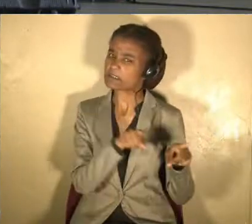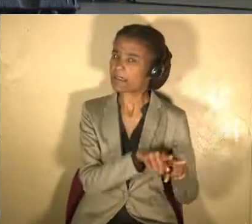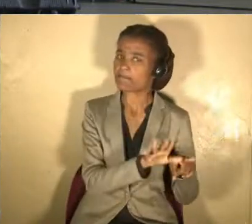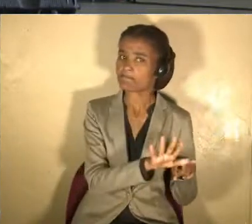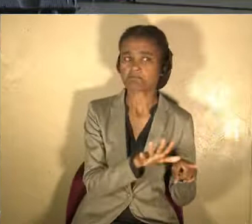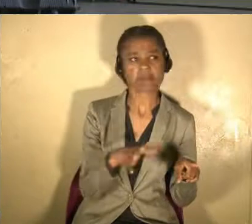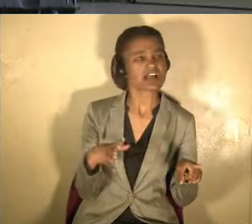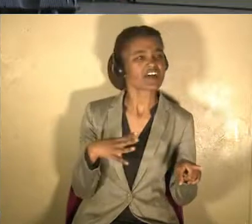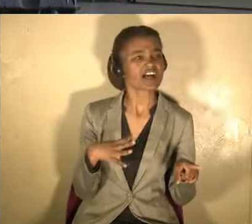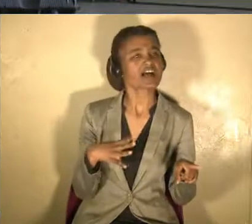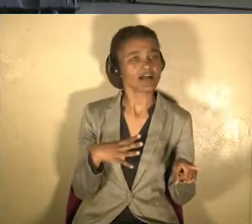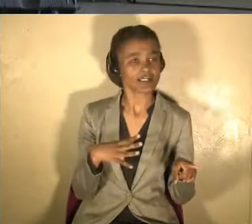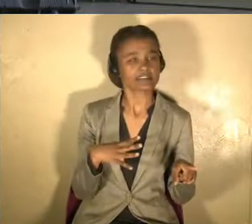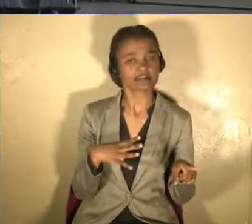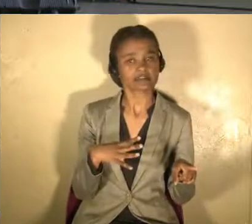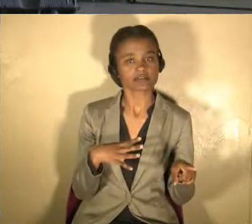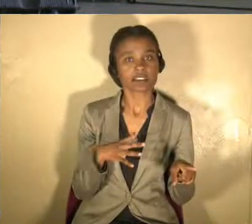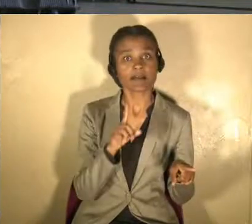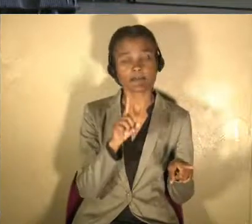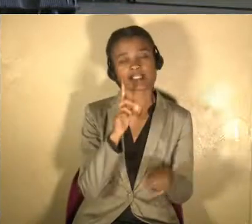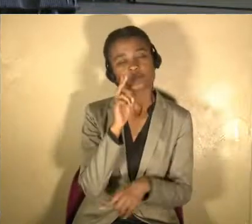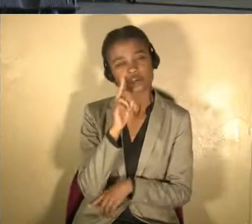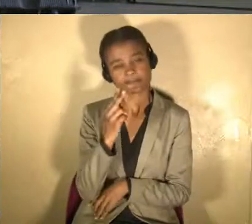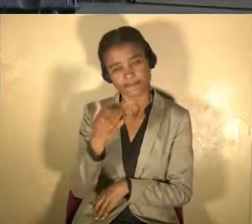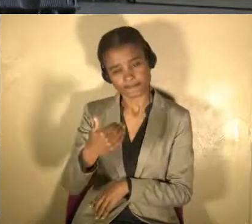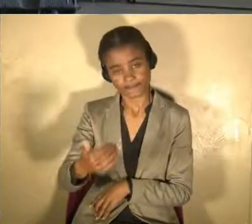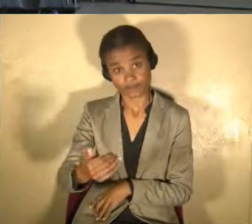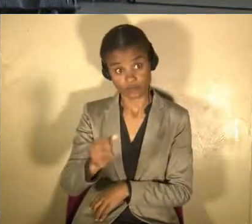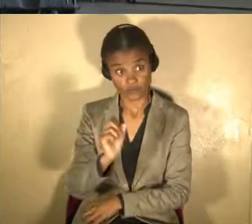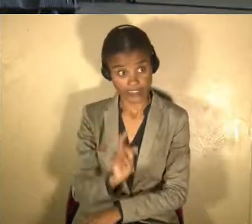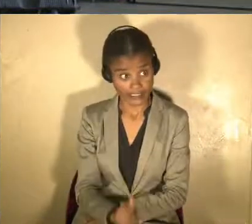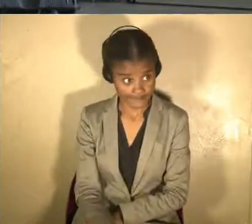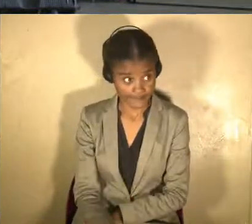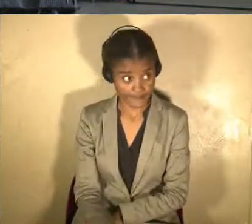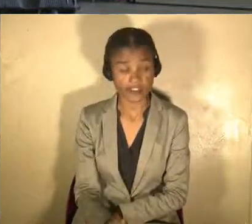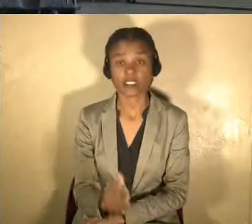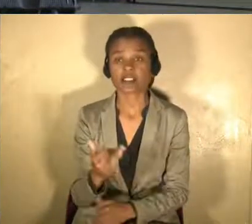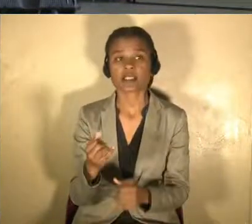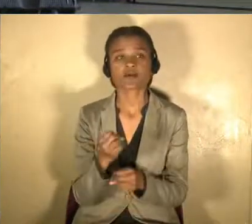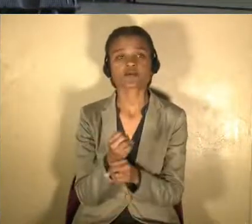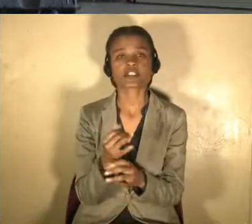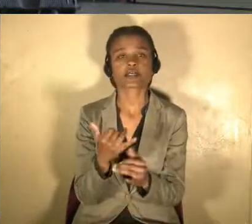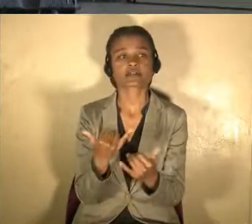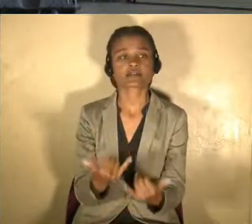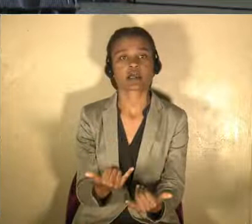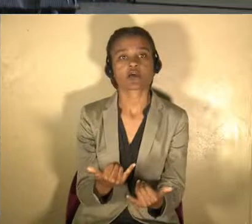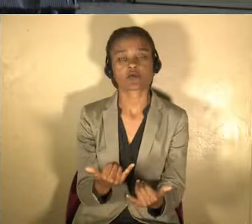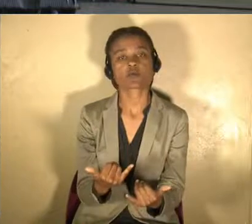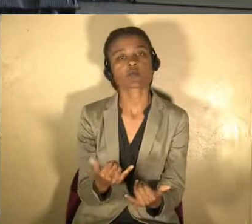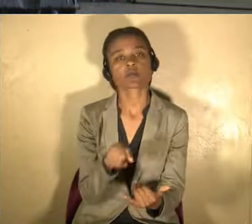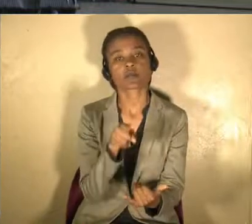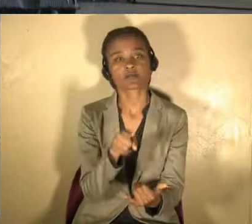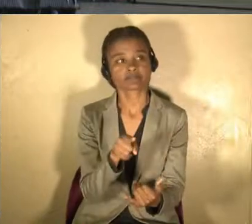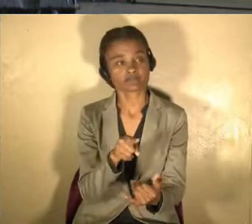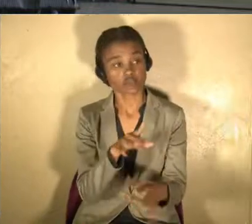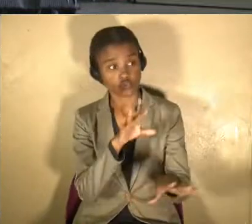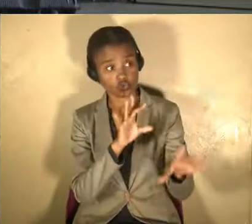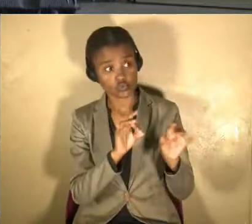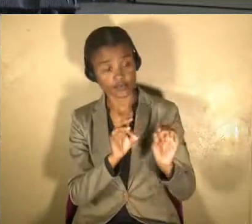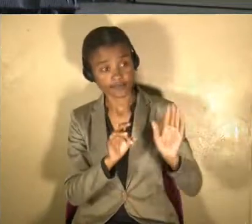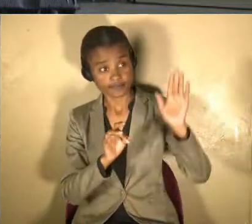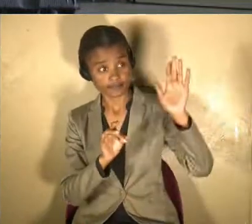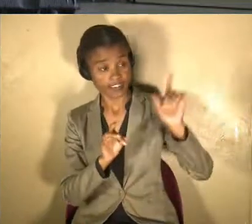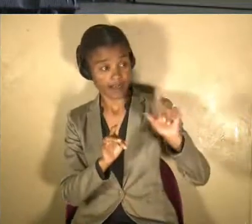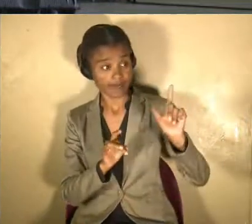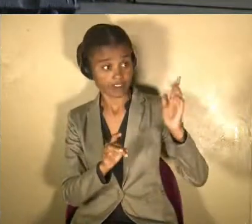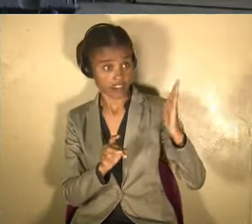same. But we will see as we go along. So let's start with the process. I'm going to take hands on the side, on my